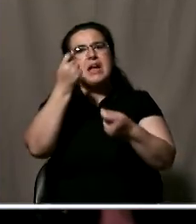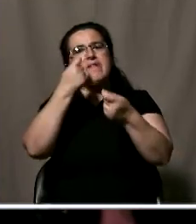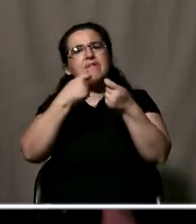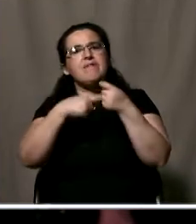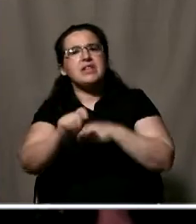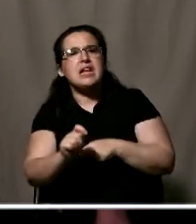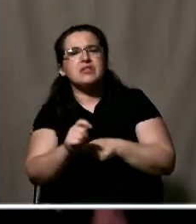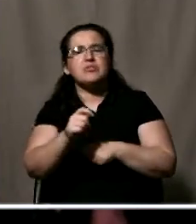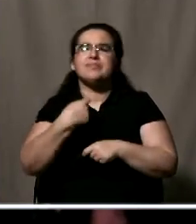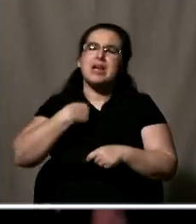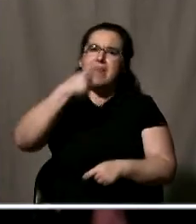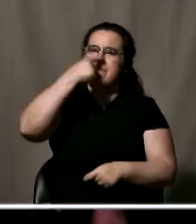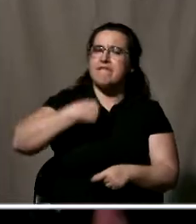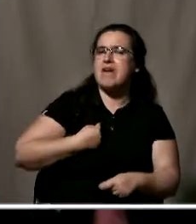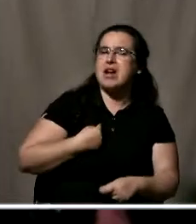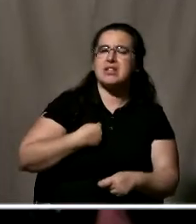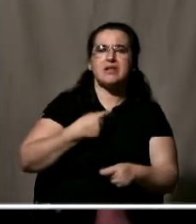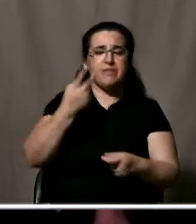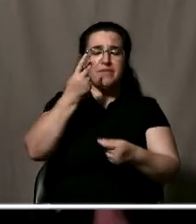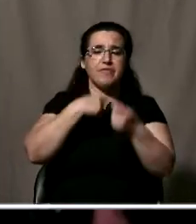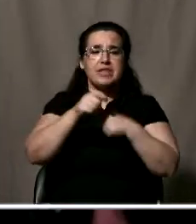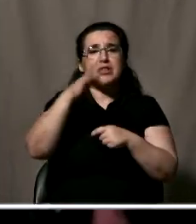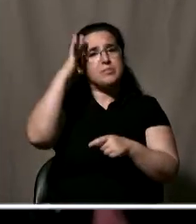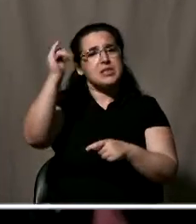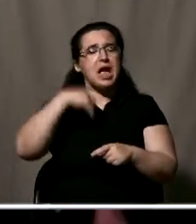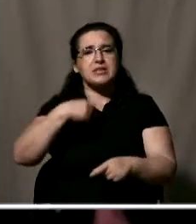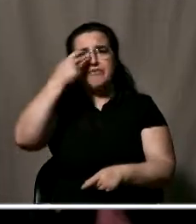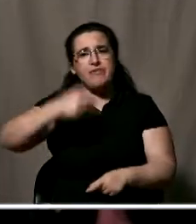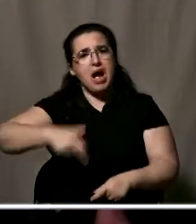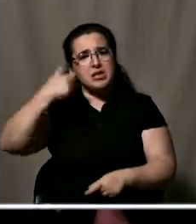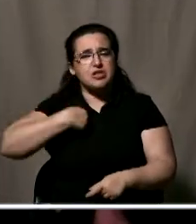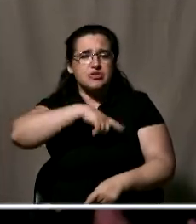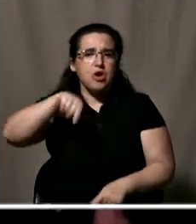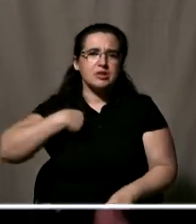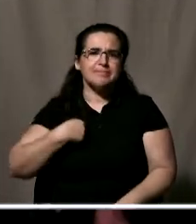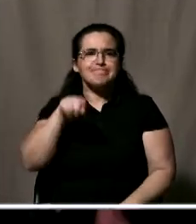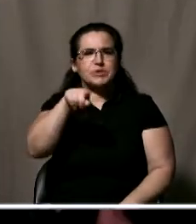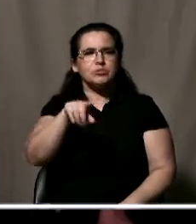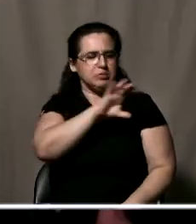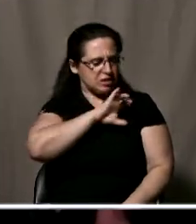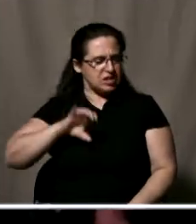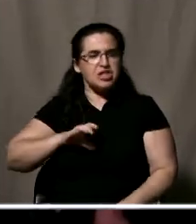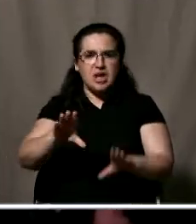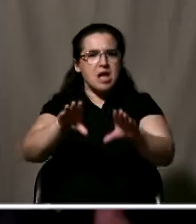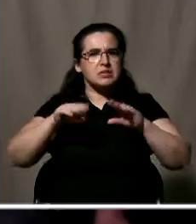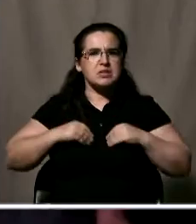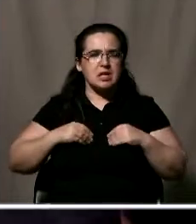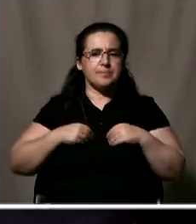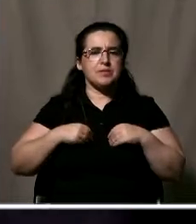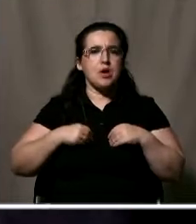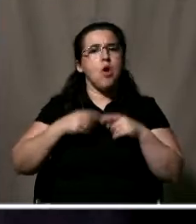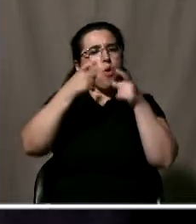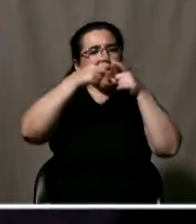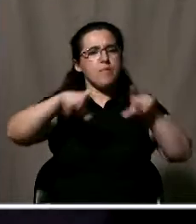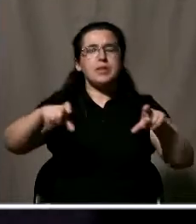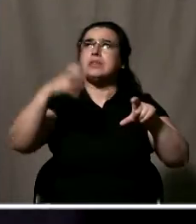e falhando cada dia. You have accepted Christ. Vocês aceitaram Cristo. You have the ticket for the kingdom. Têm o bilhete para o reino. But you